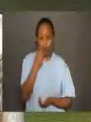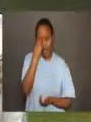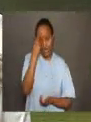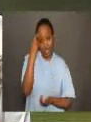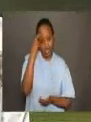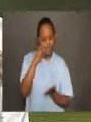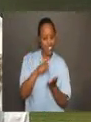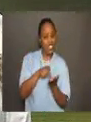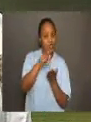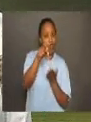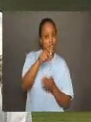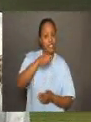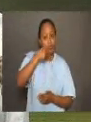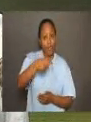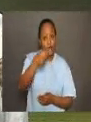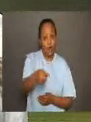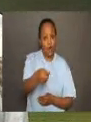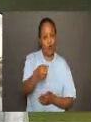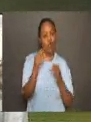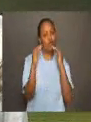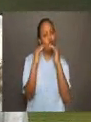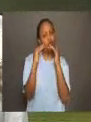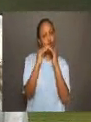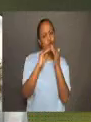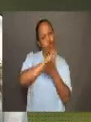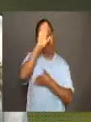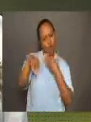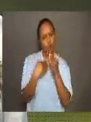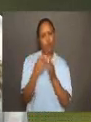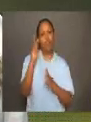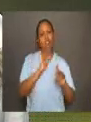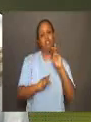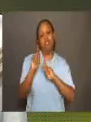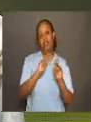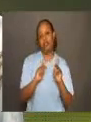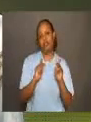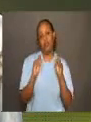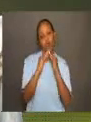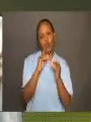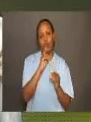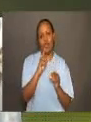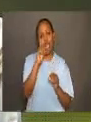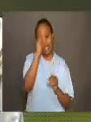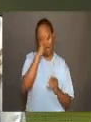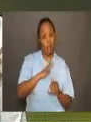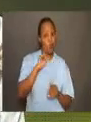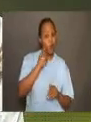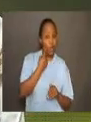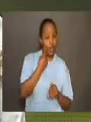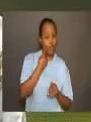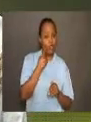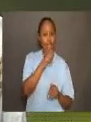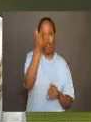Because democracy stresses the equality of all people, nobody has the right